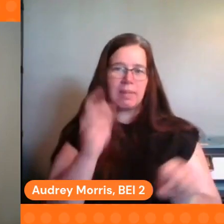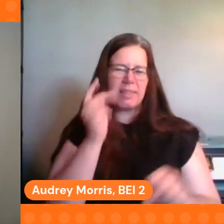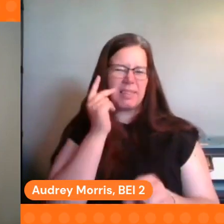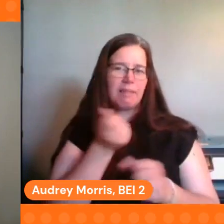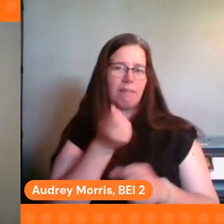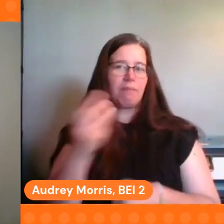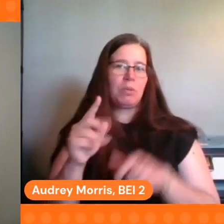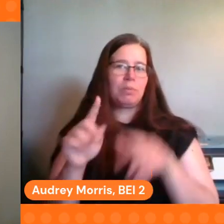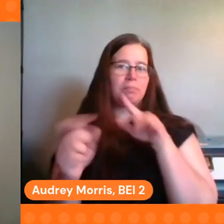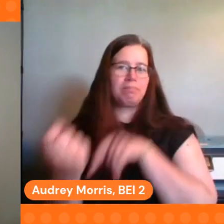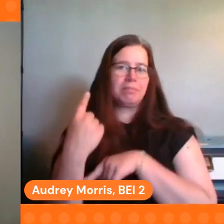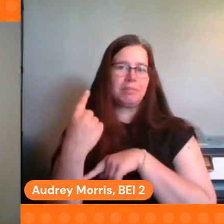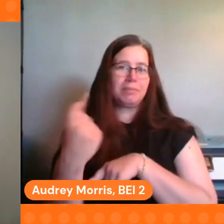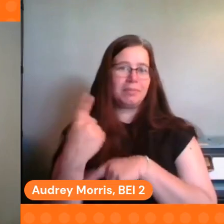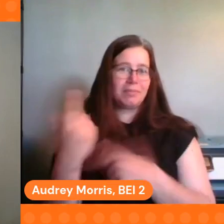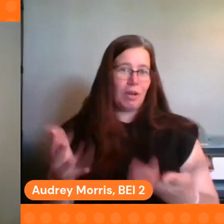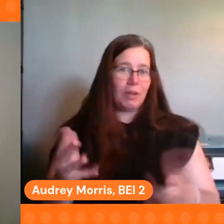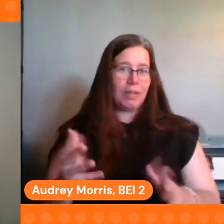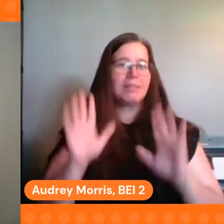is fantastic.